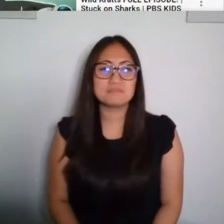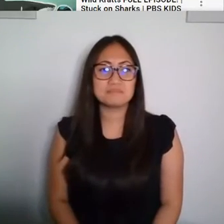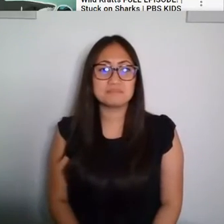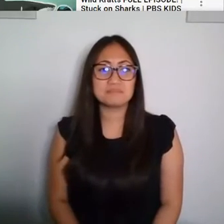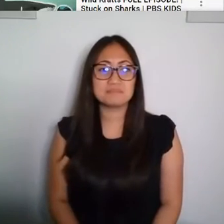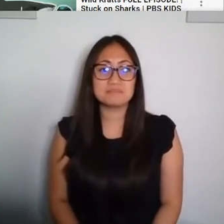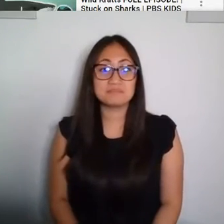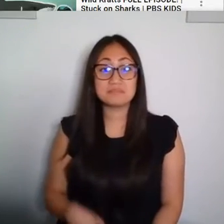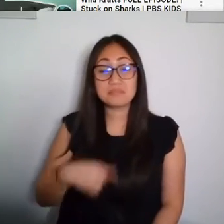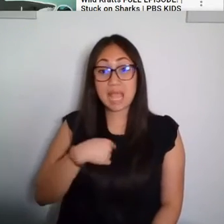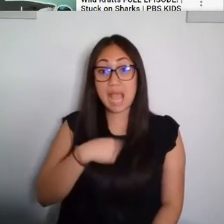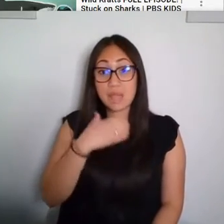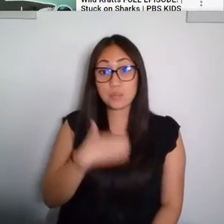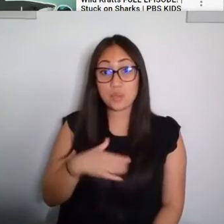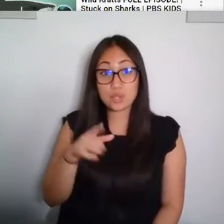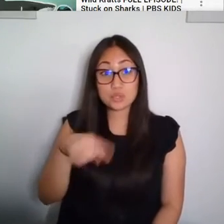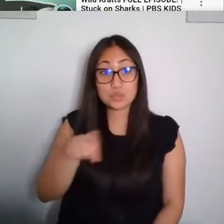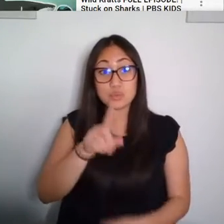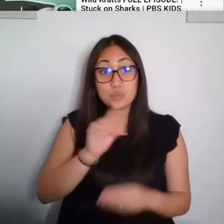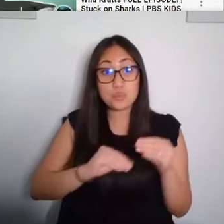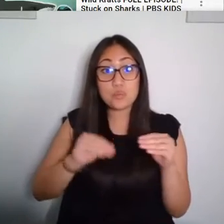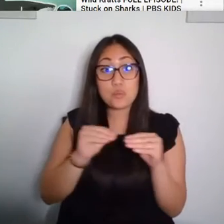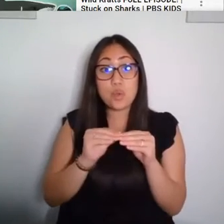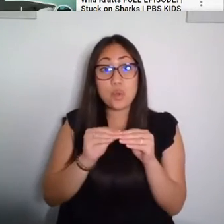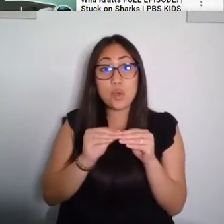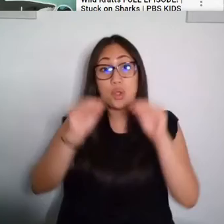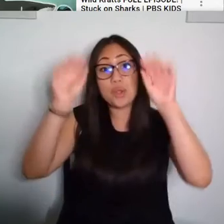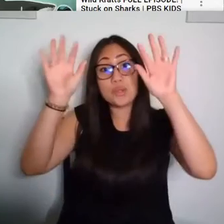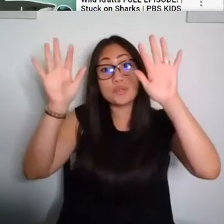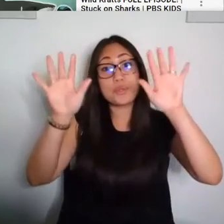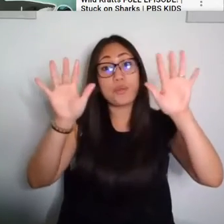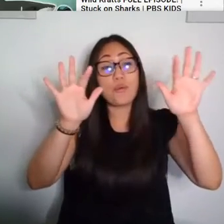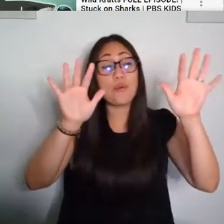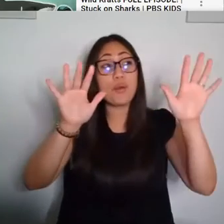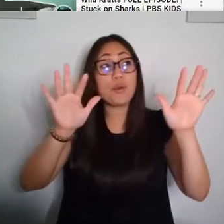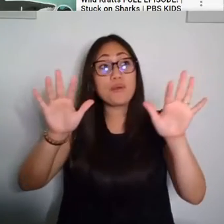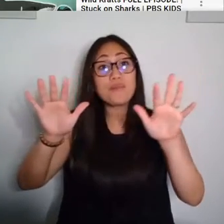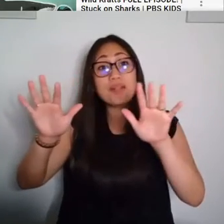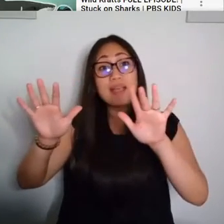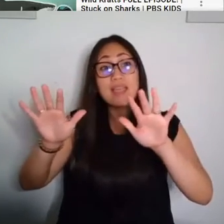I wish you more snowflakes than tongue.